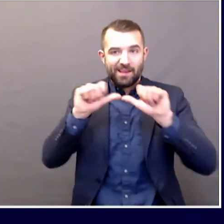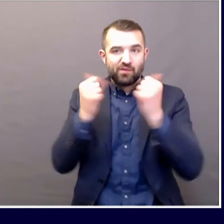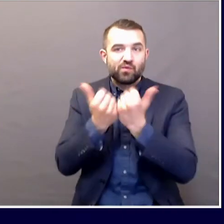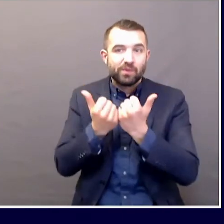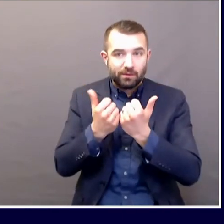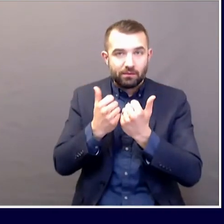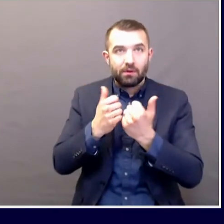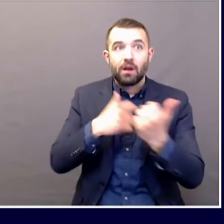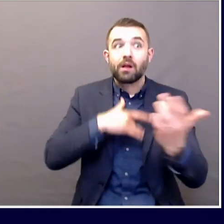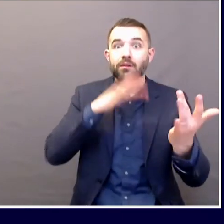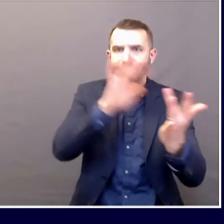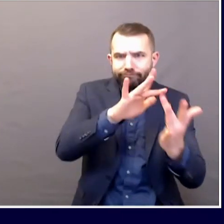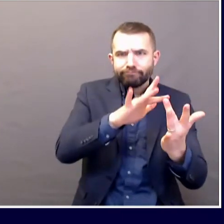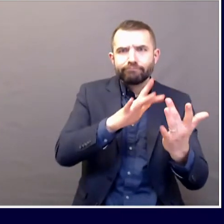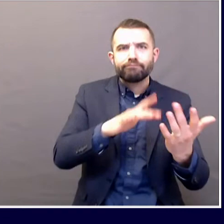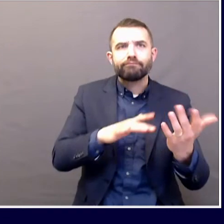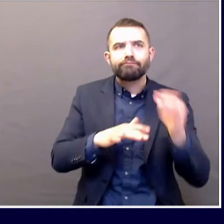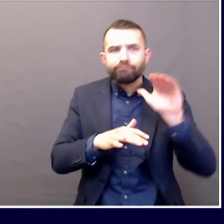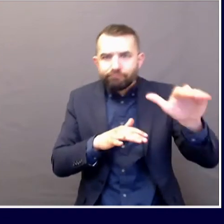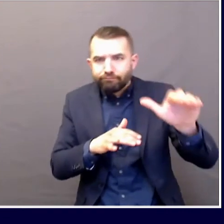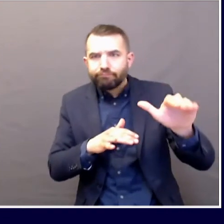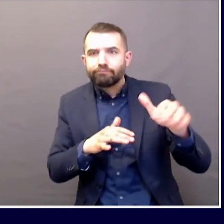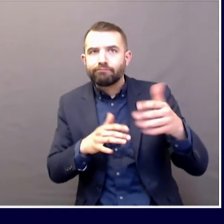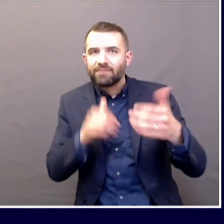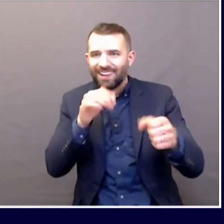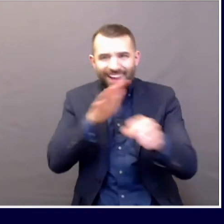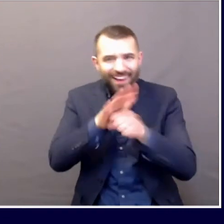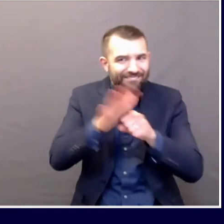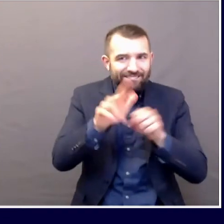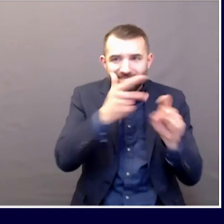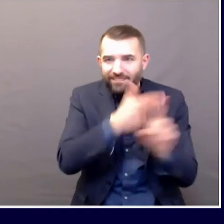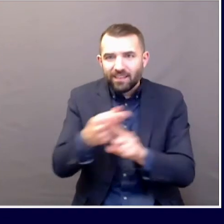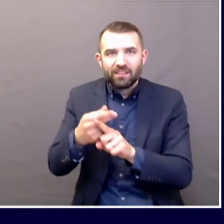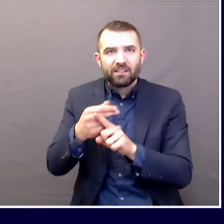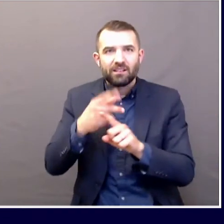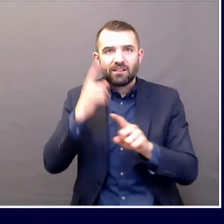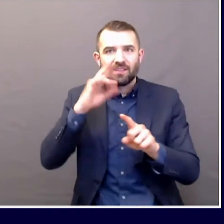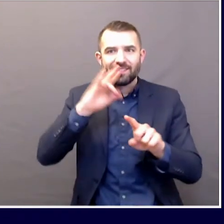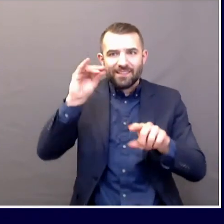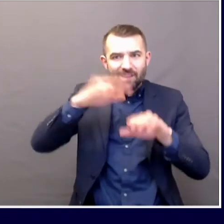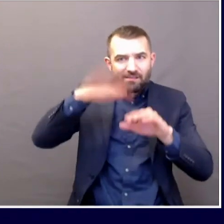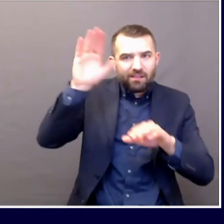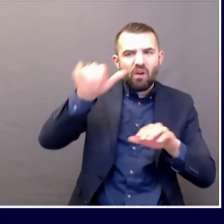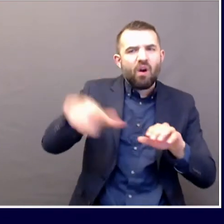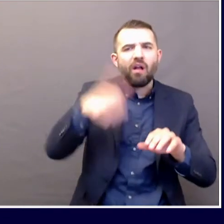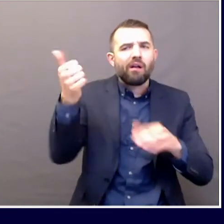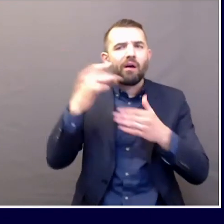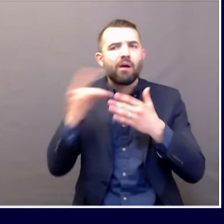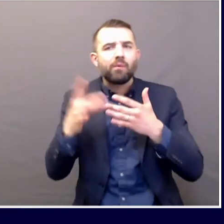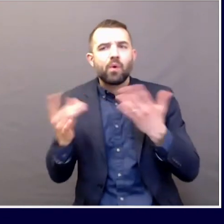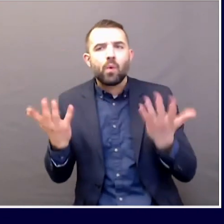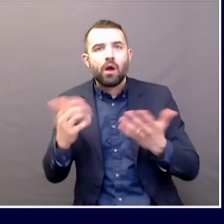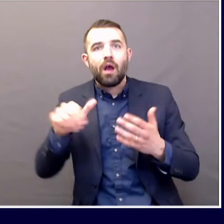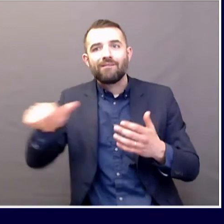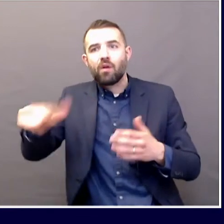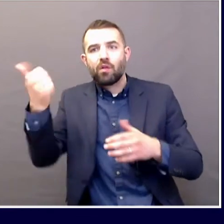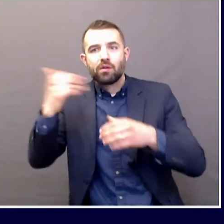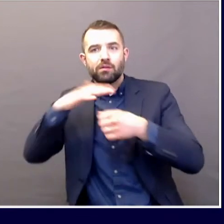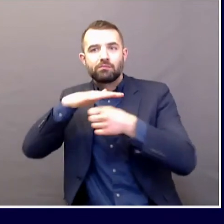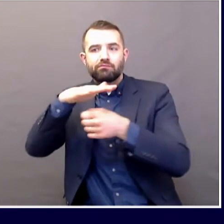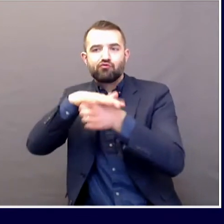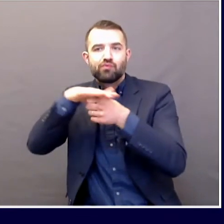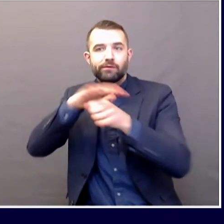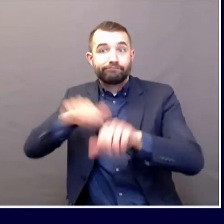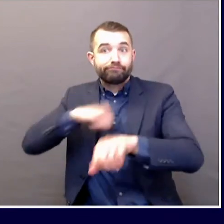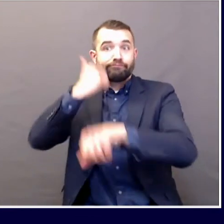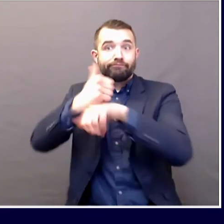those counties to explore whether there might be options for additional vaccination sites that we haven't thought of to expand access, as